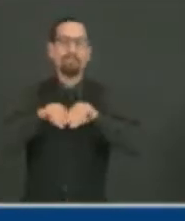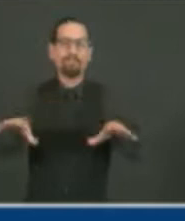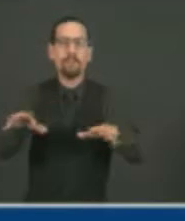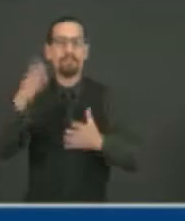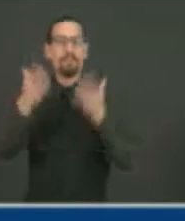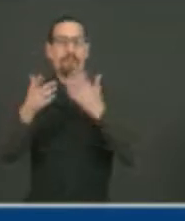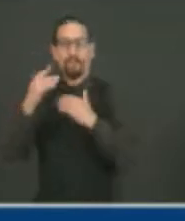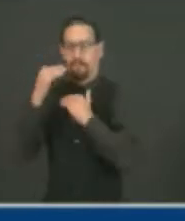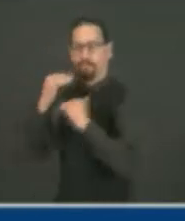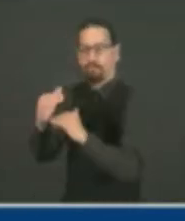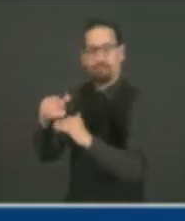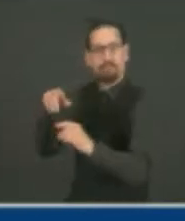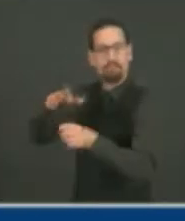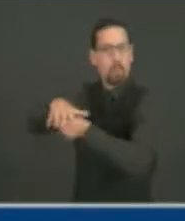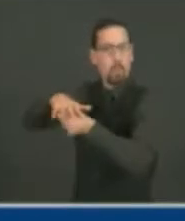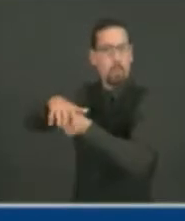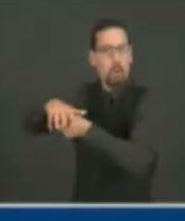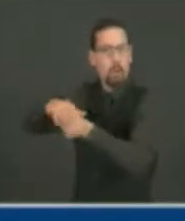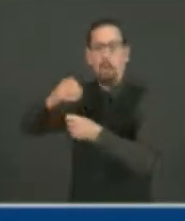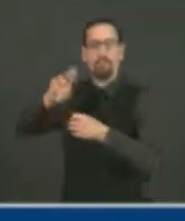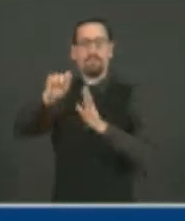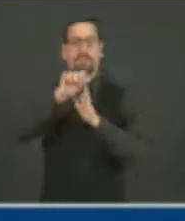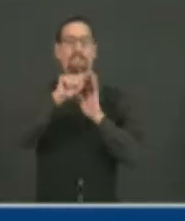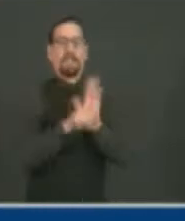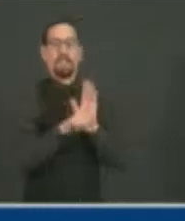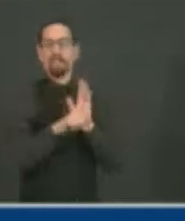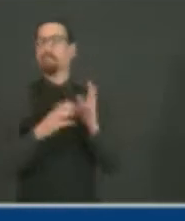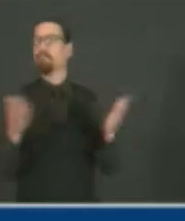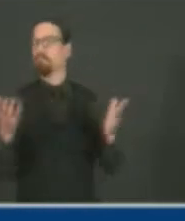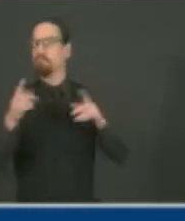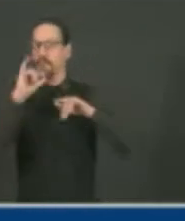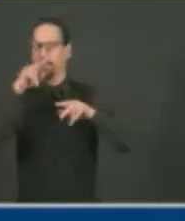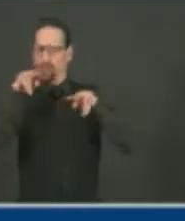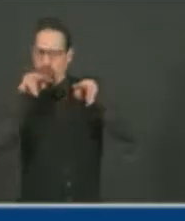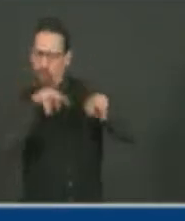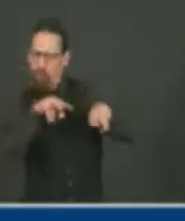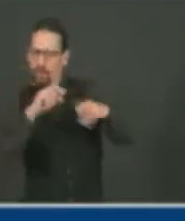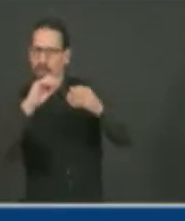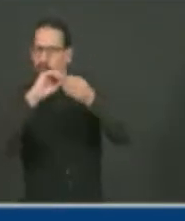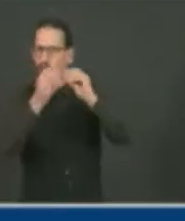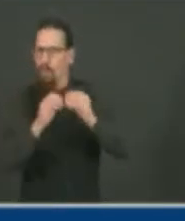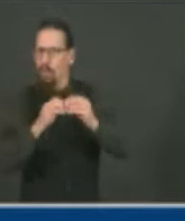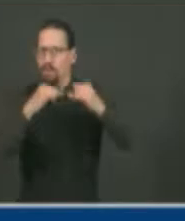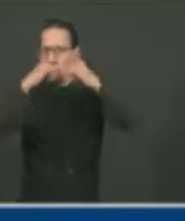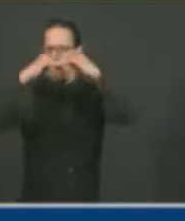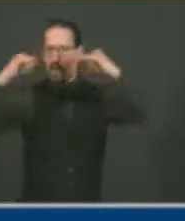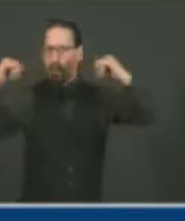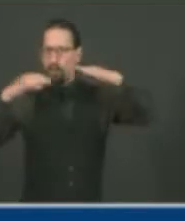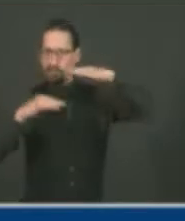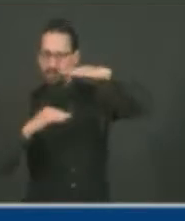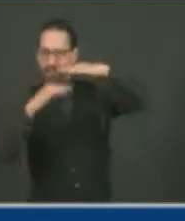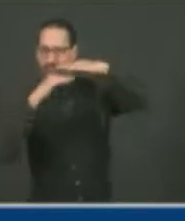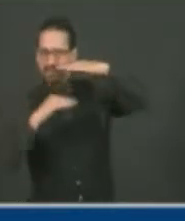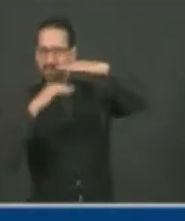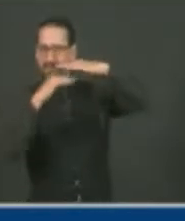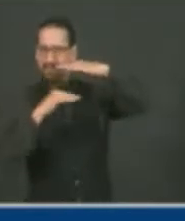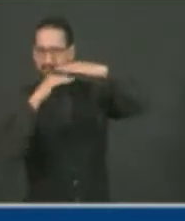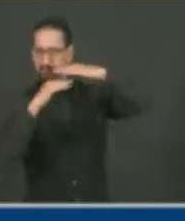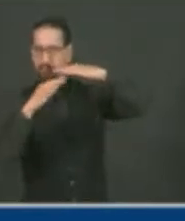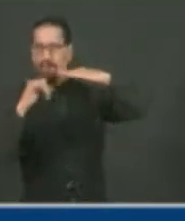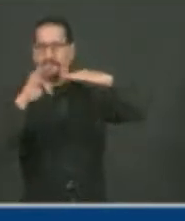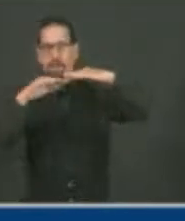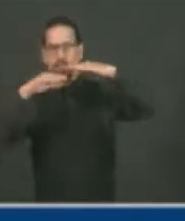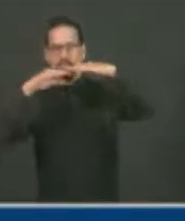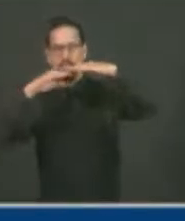to thresholds that we have been talking about for a long time. That these thresholds in each red